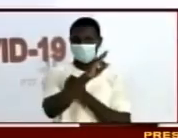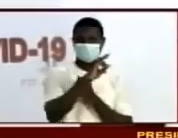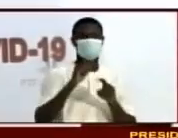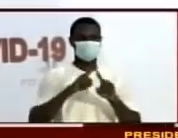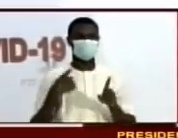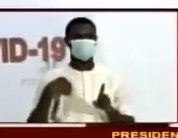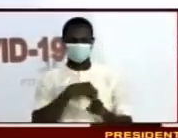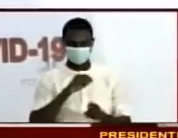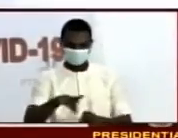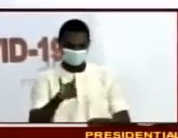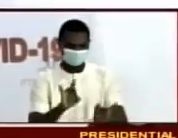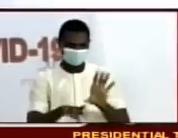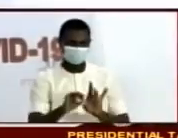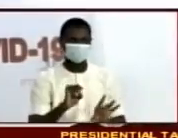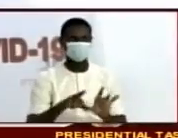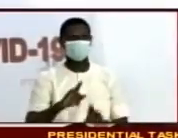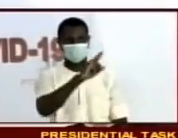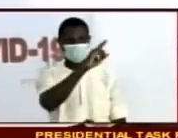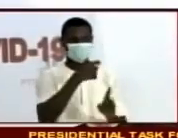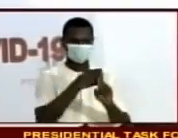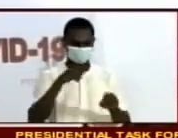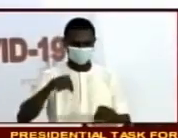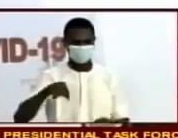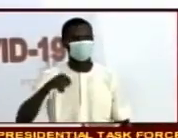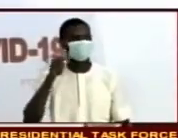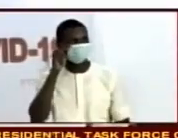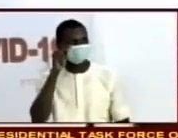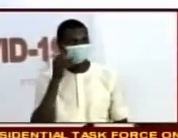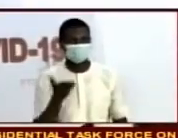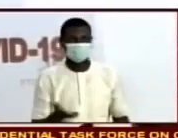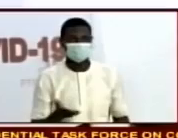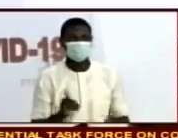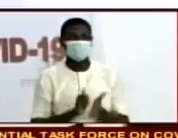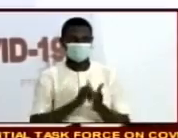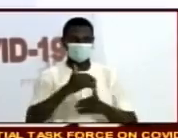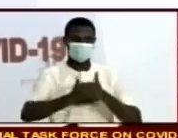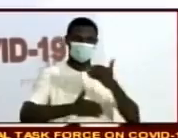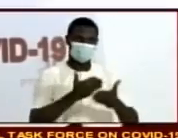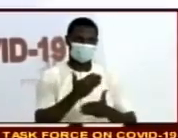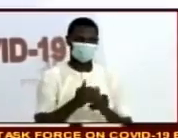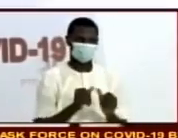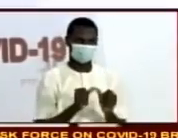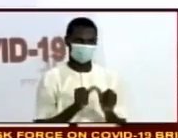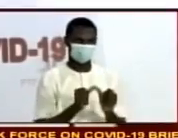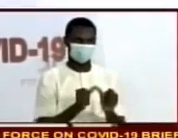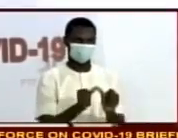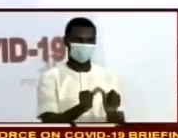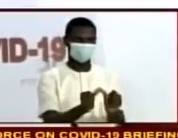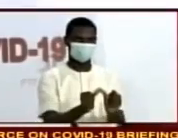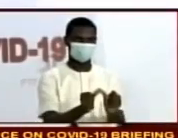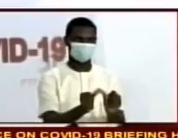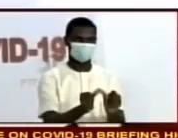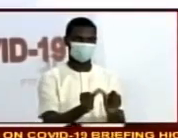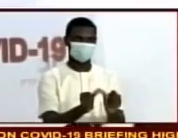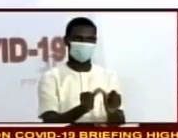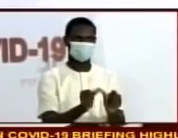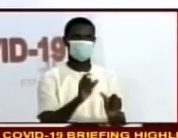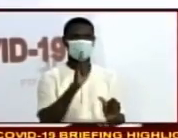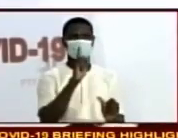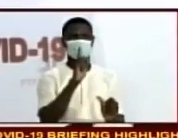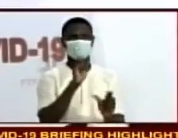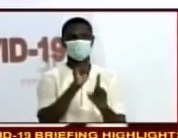Nigerian airlines. So that process is ongoing, because one of the issues